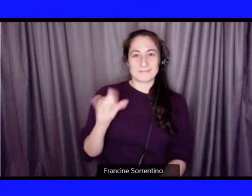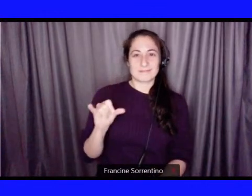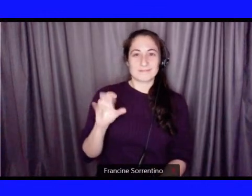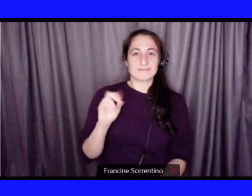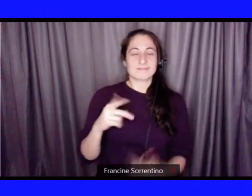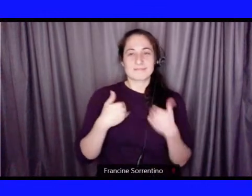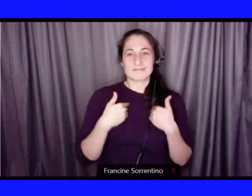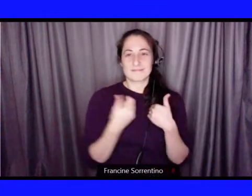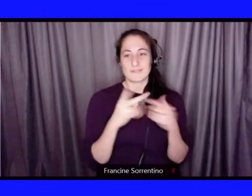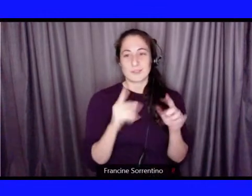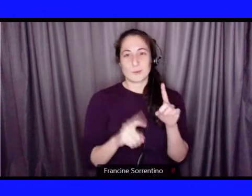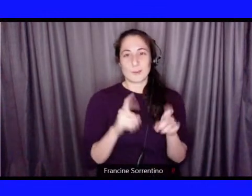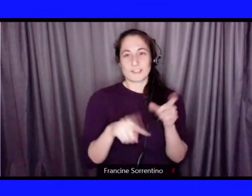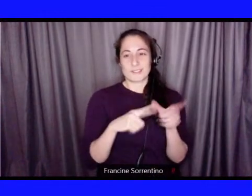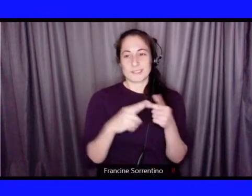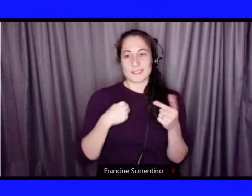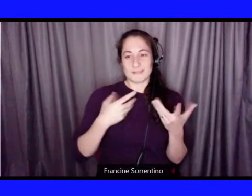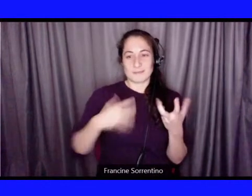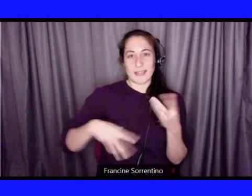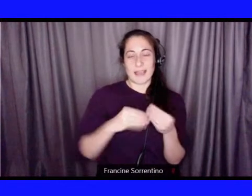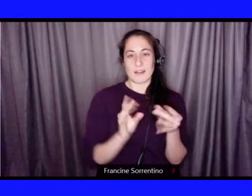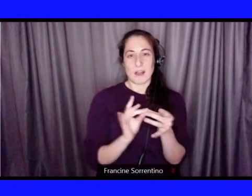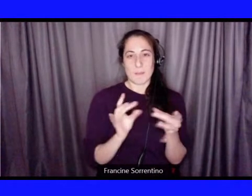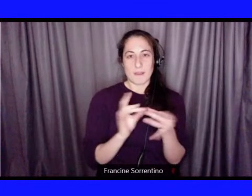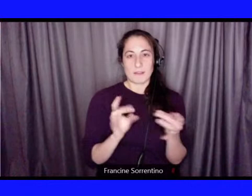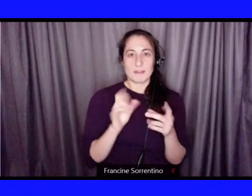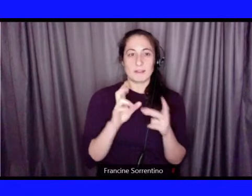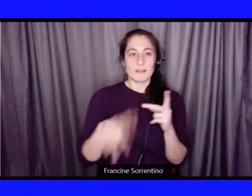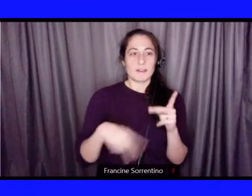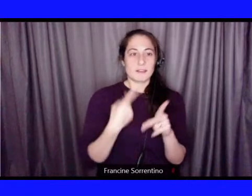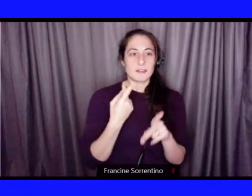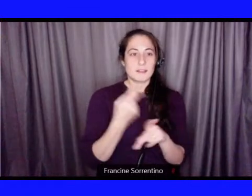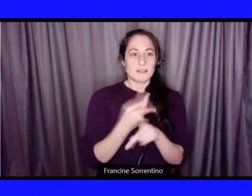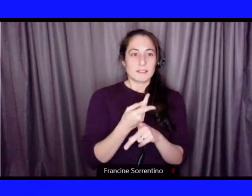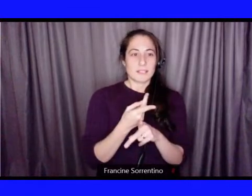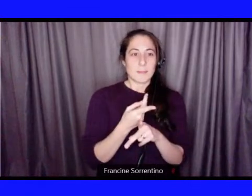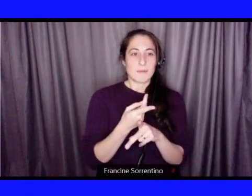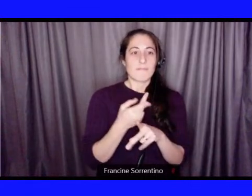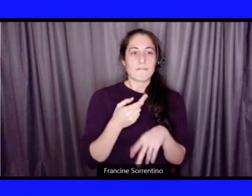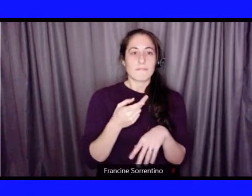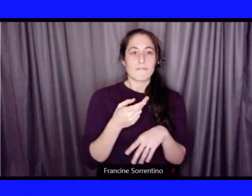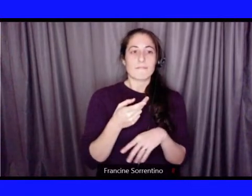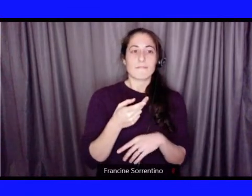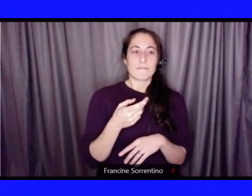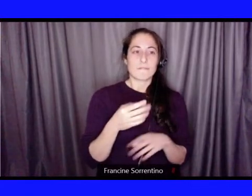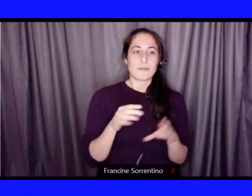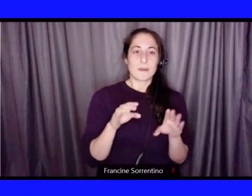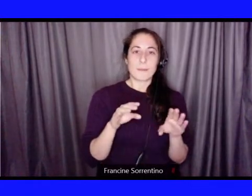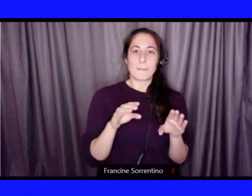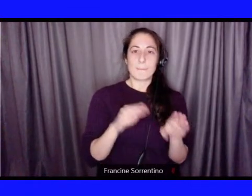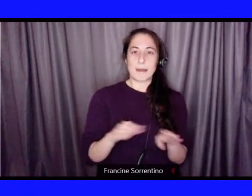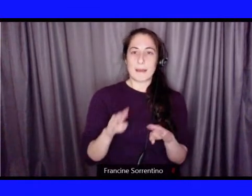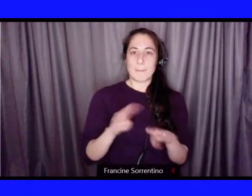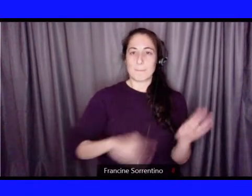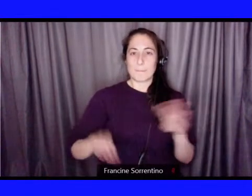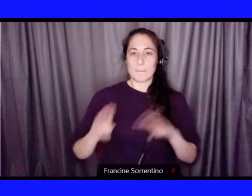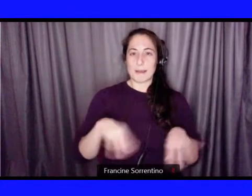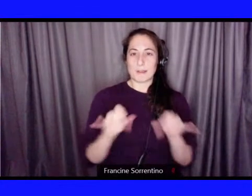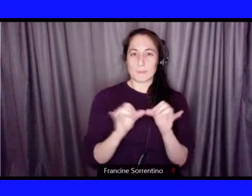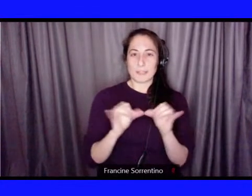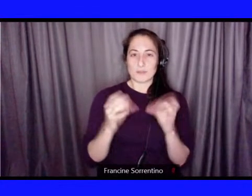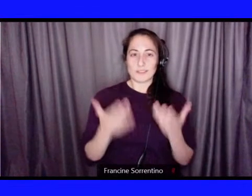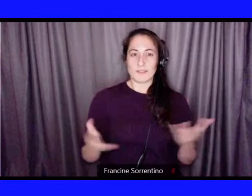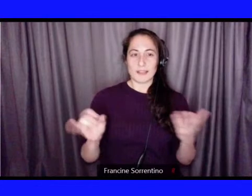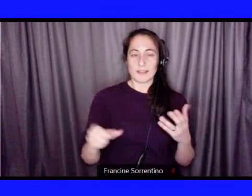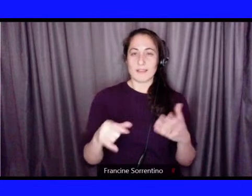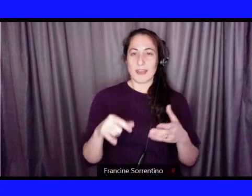we're, aggressively trying to free up doctor and nurse time. I mean, what do